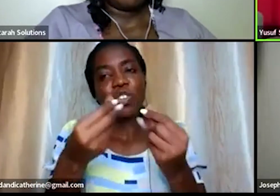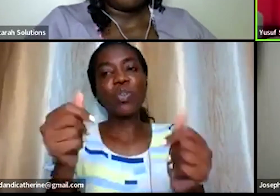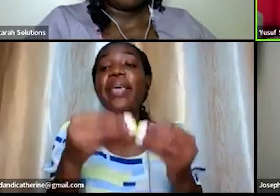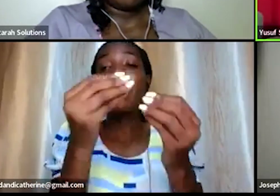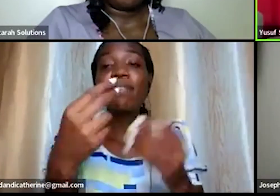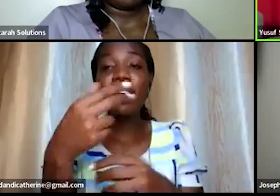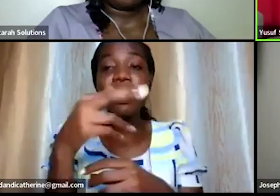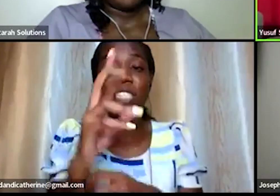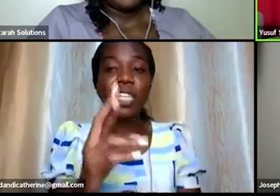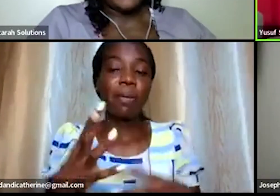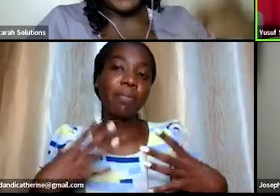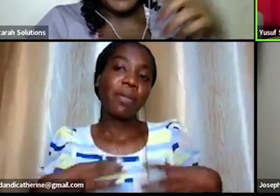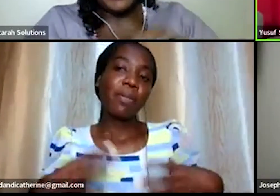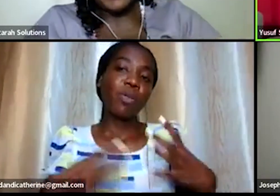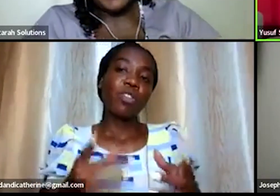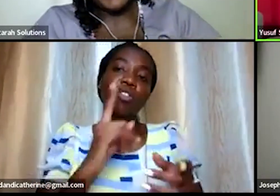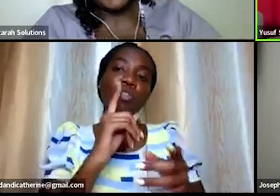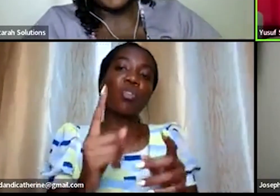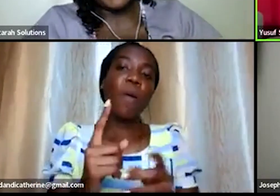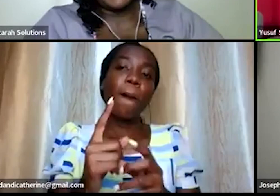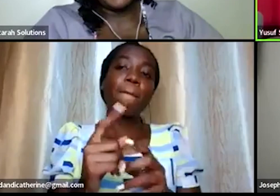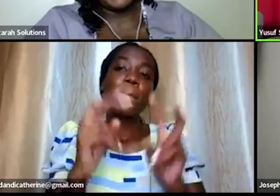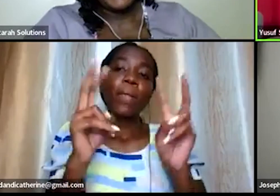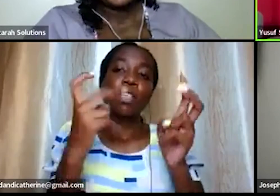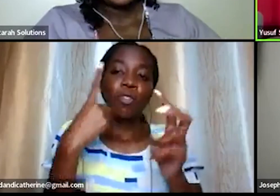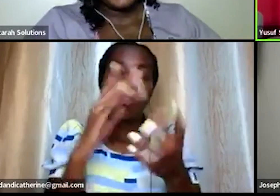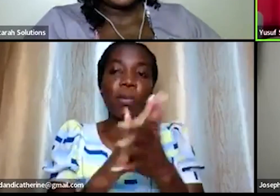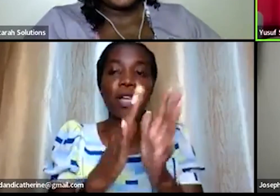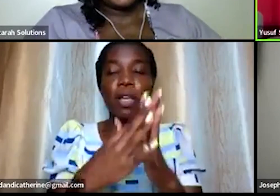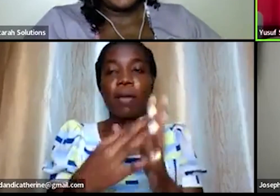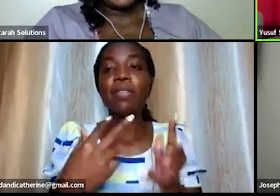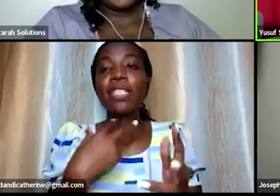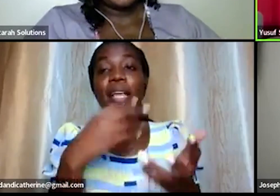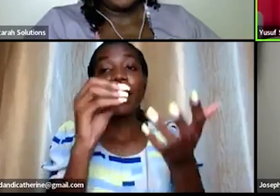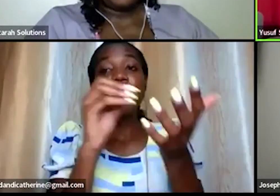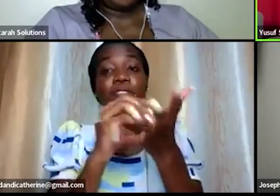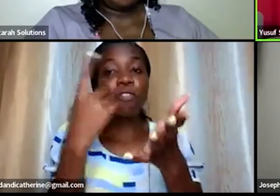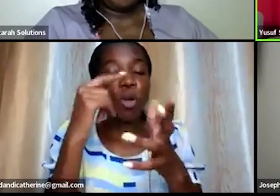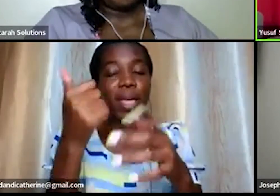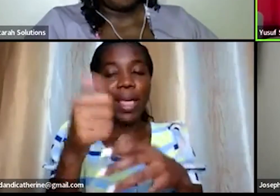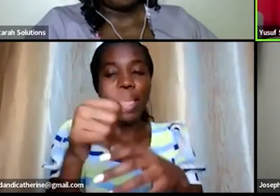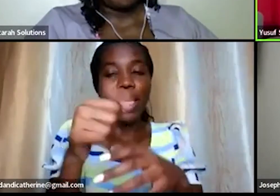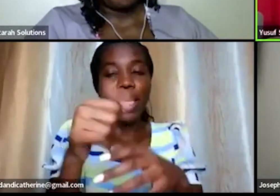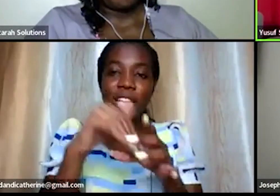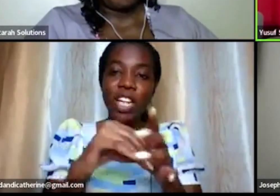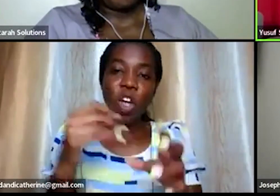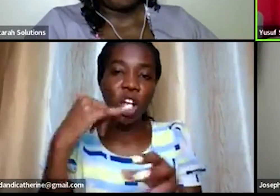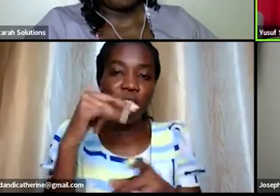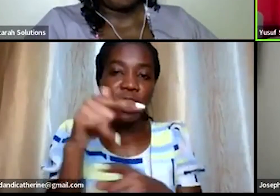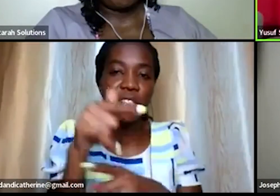HR community. So the issue of being stuck, again, for anyone who is in this call, please,